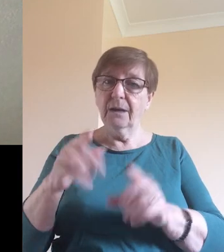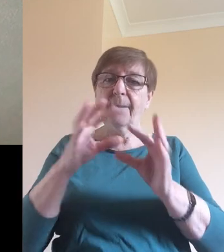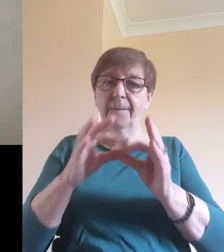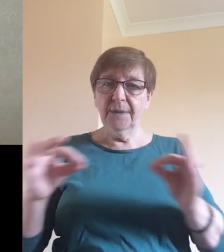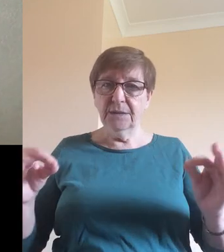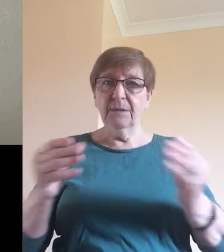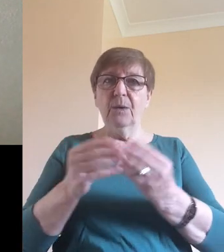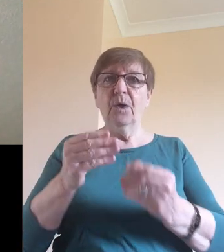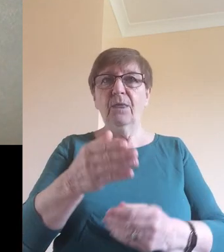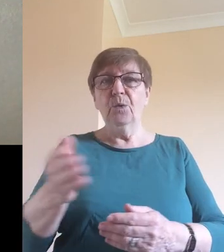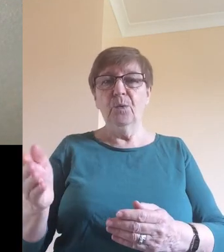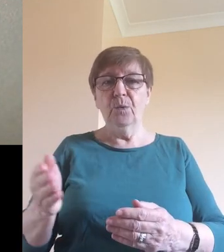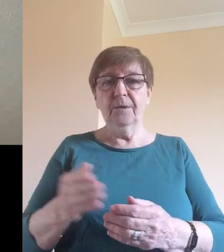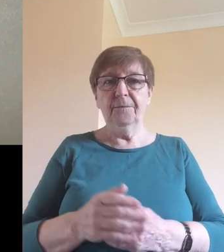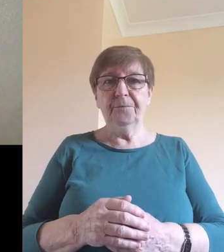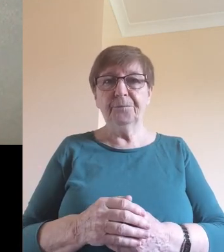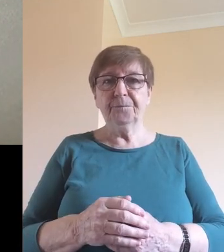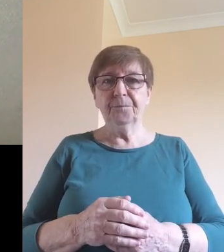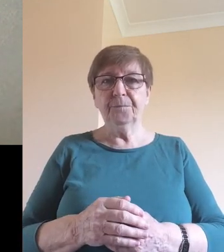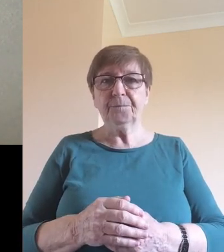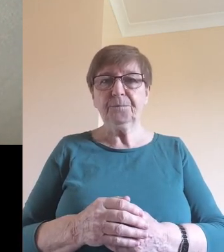be with you.